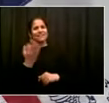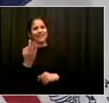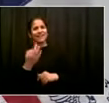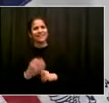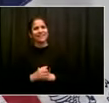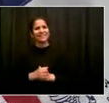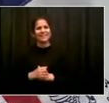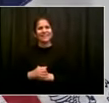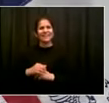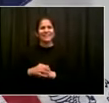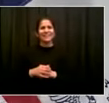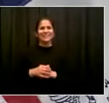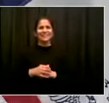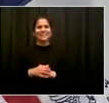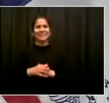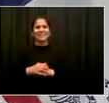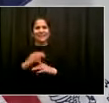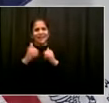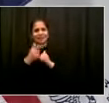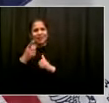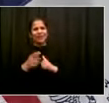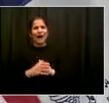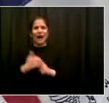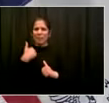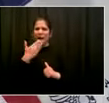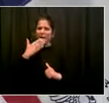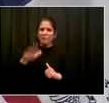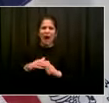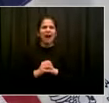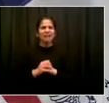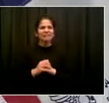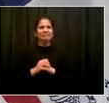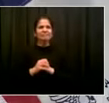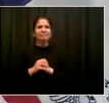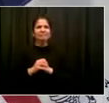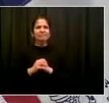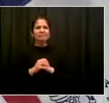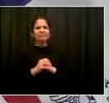Not bad. Thank you very much, Mr. Mayor. And hello to everyone on the call.